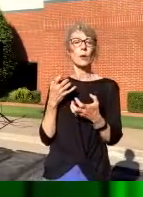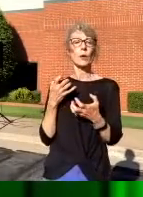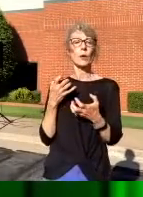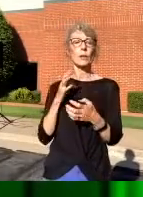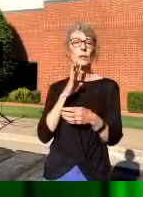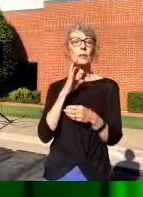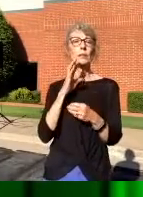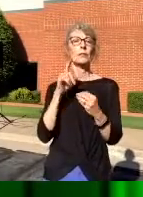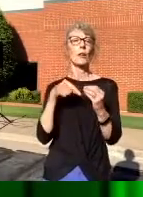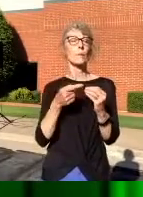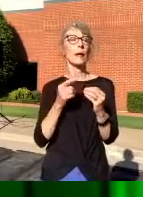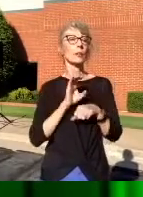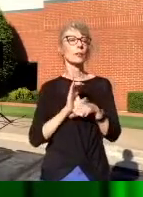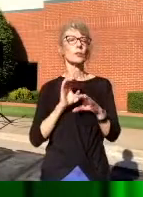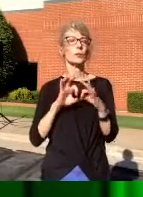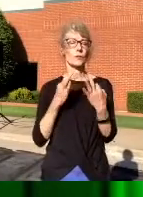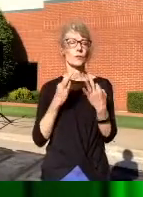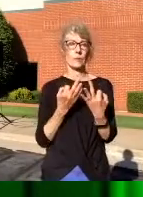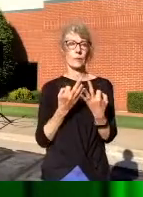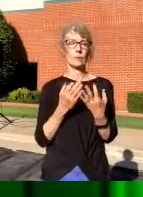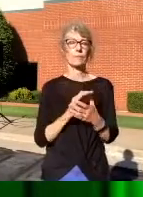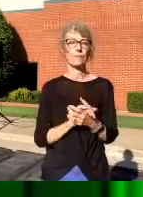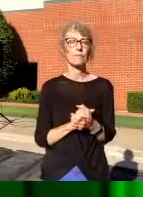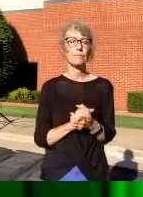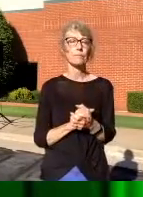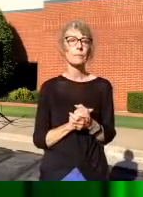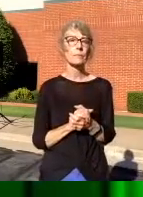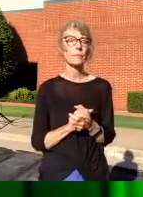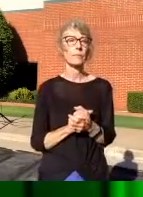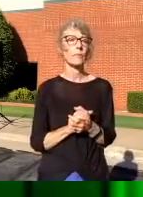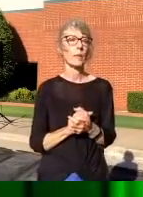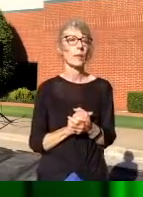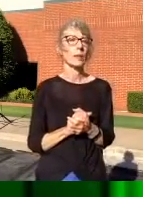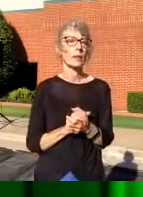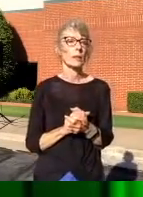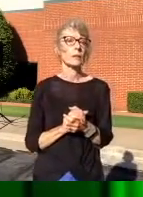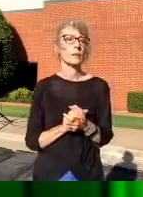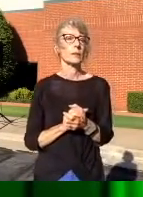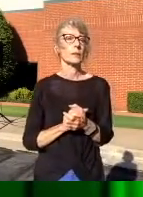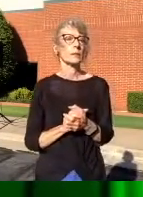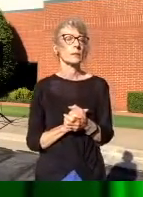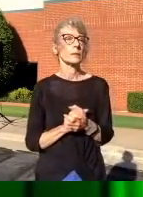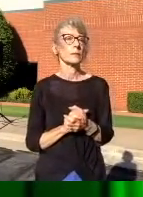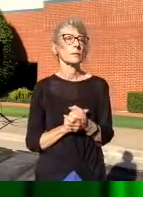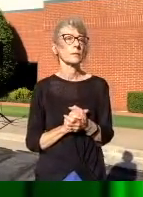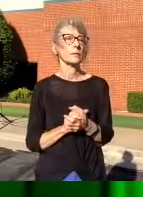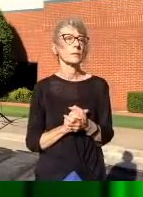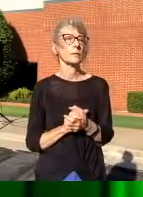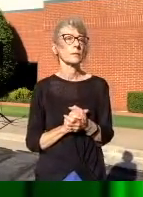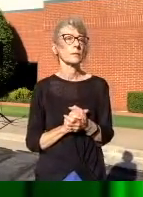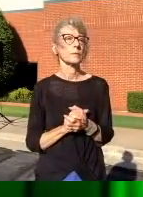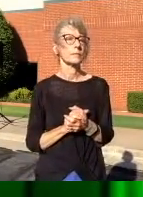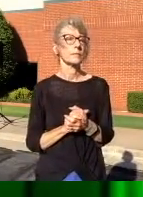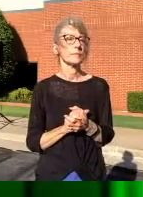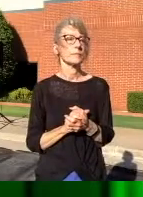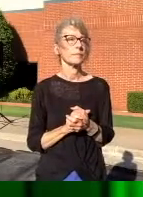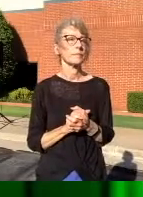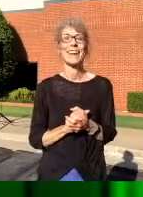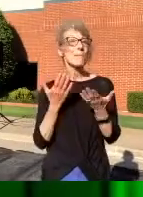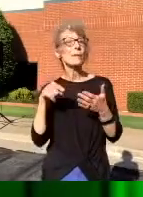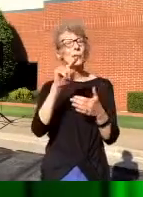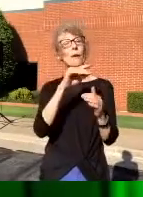our church family. So from your perspective, it could be limited perspective that you have of attending parking lot service every